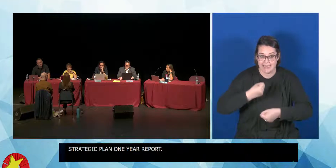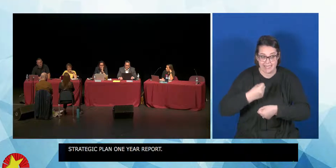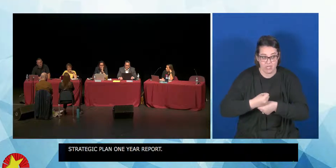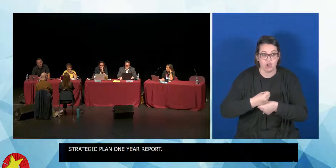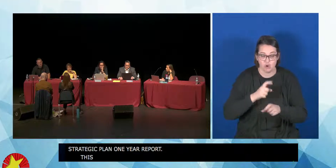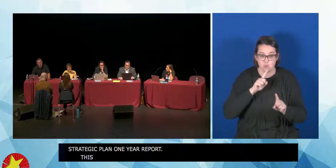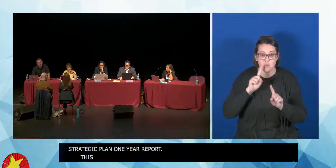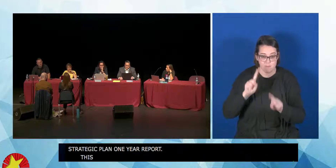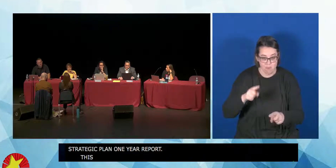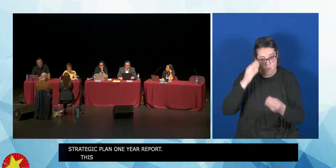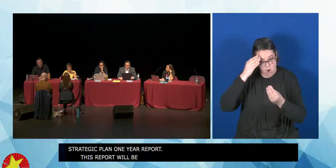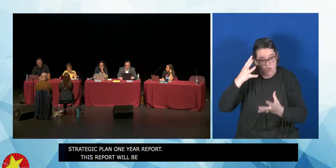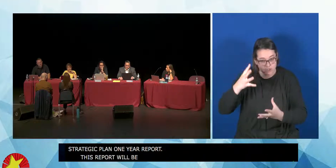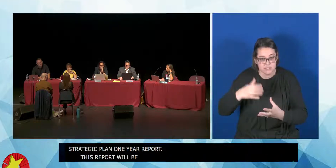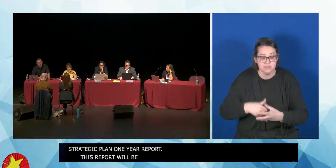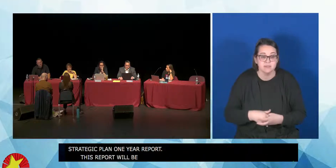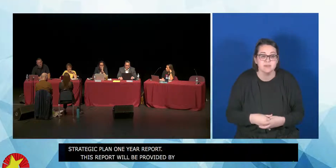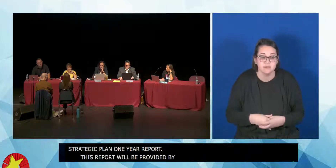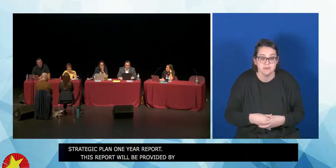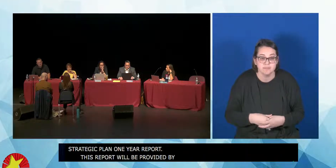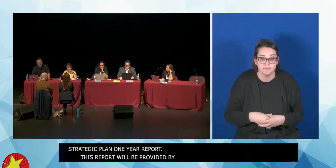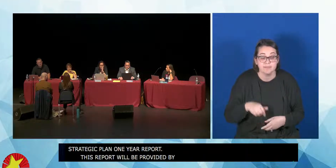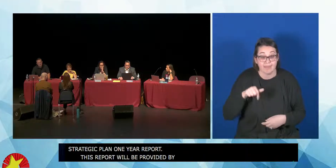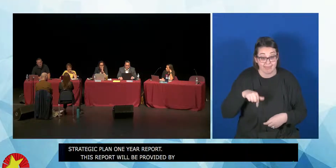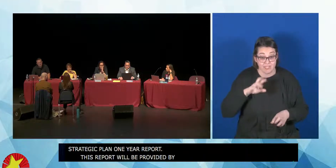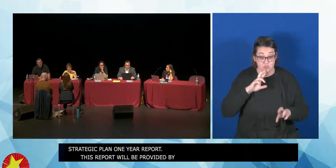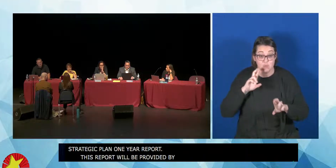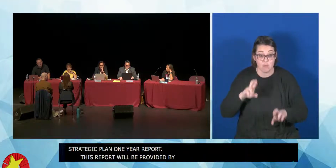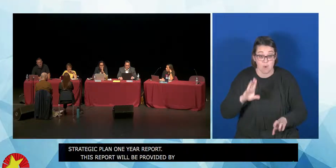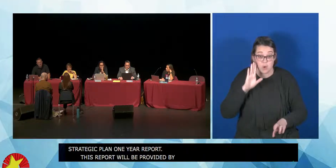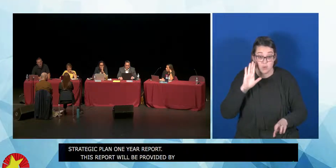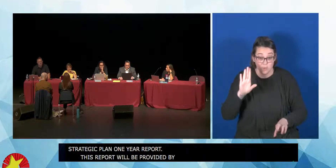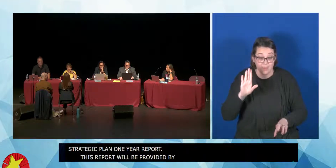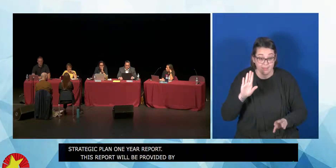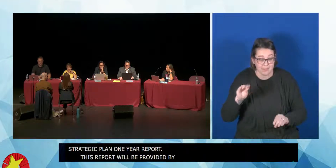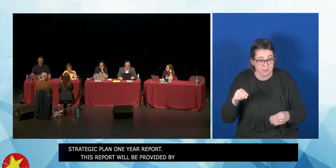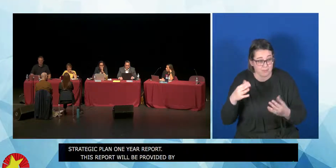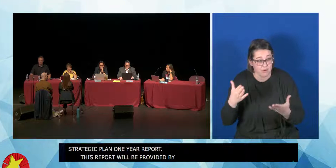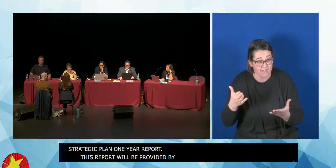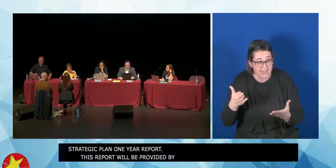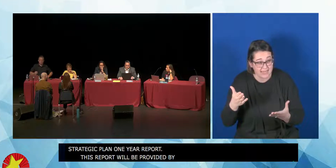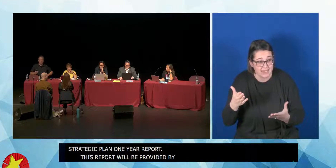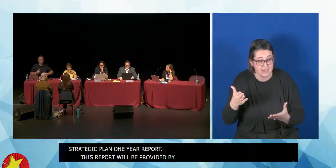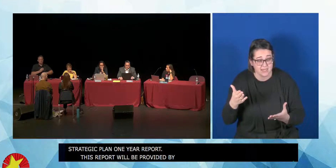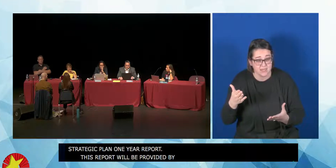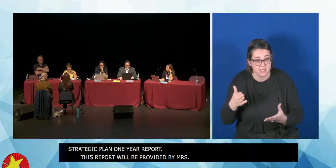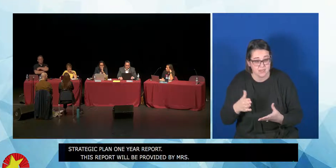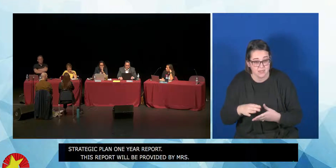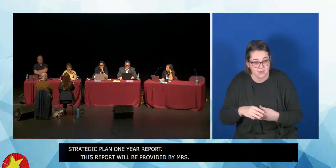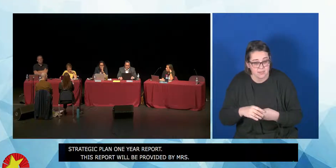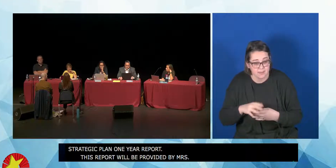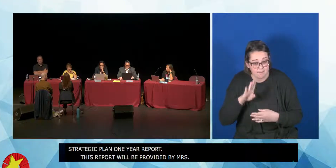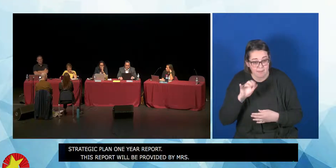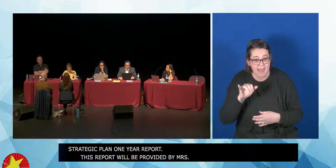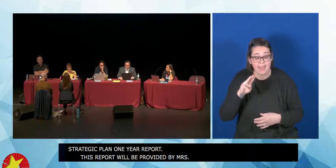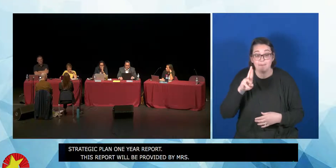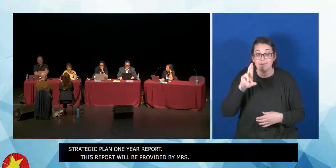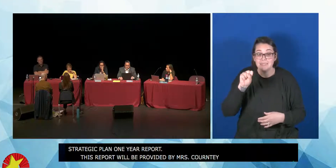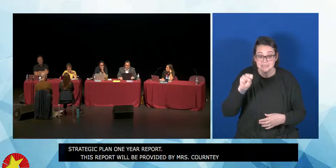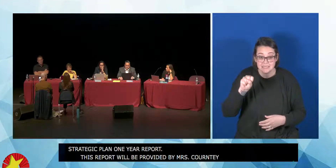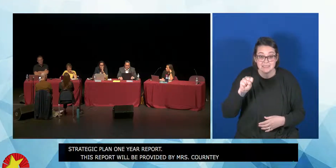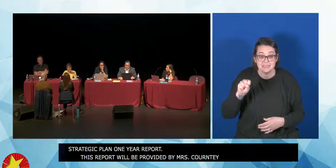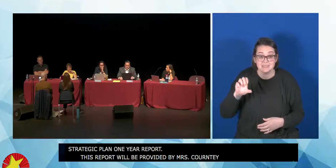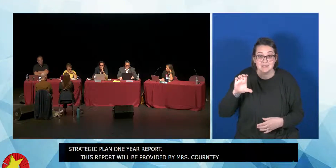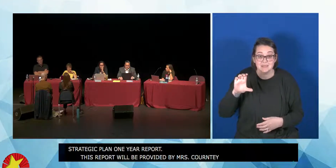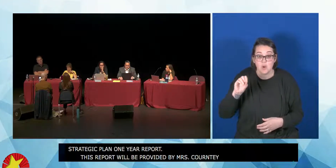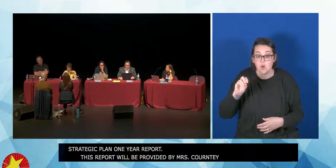by Ms. Courtney Fritz. She is the one who's been working with the leadership team to collect